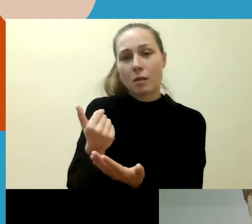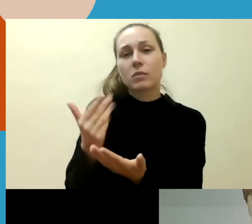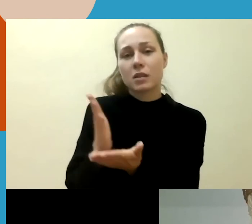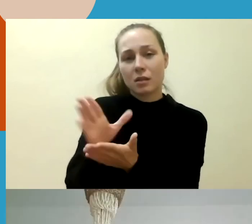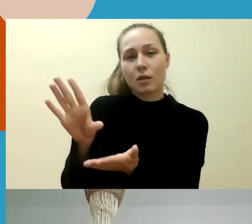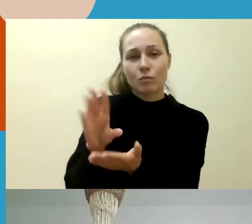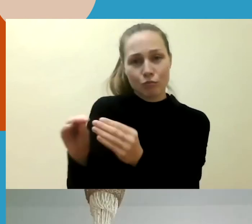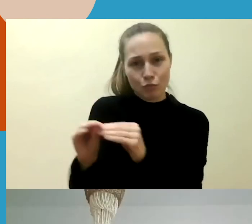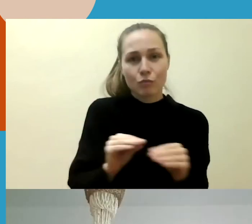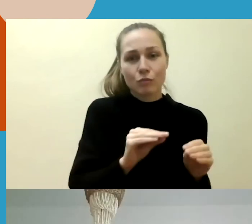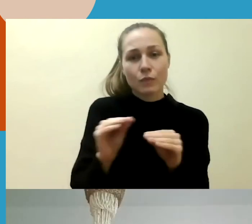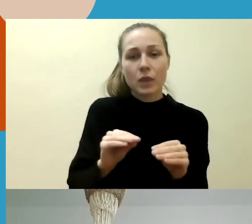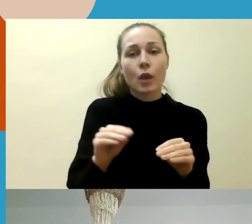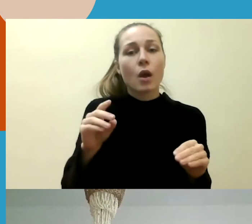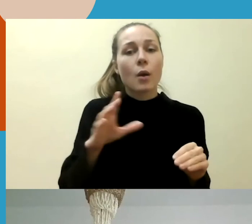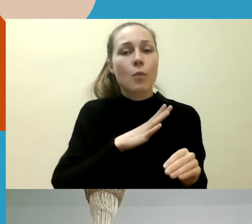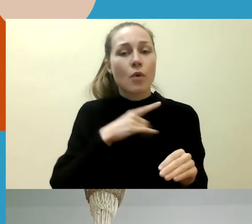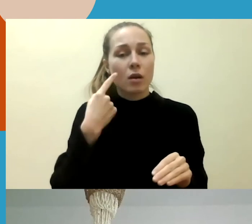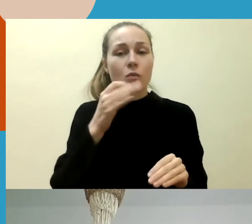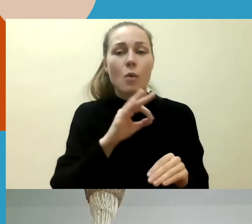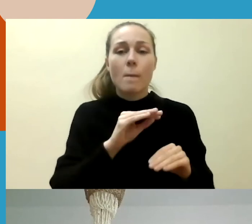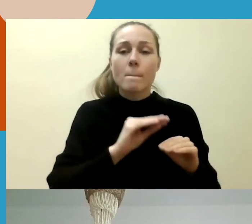Well, we do